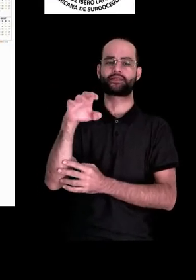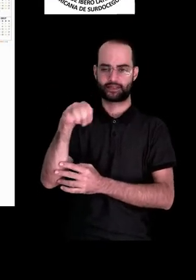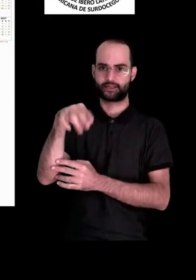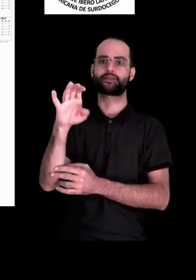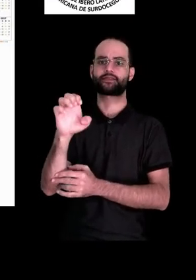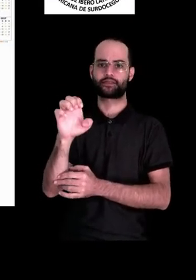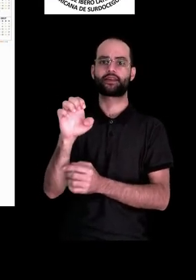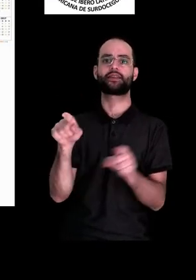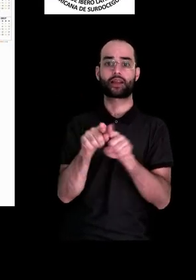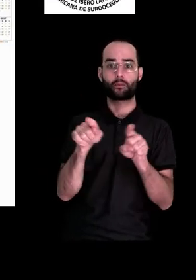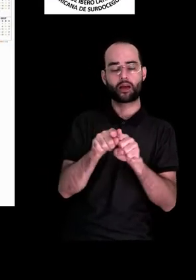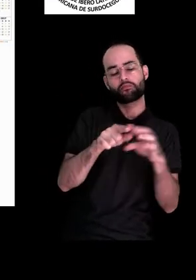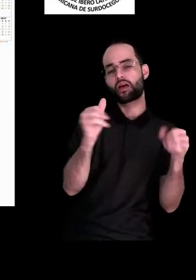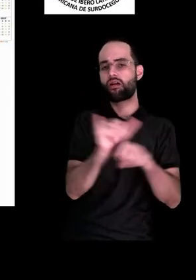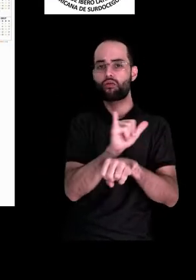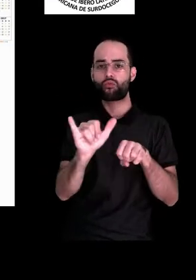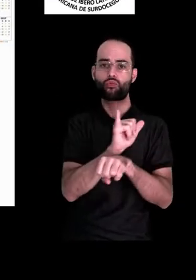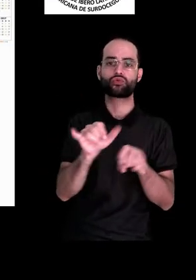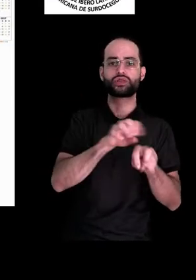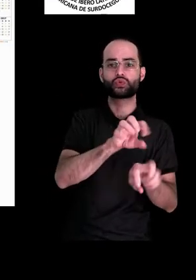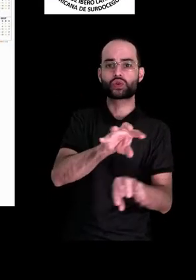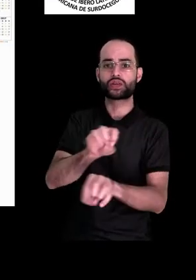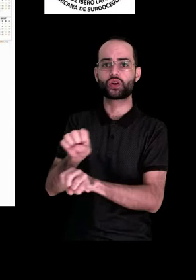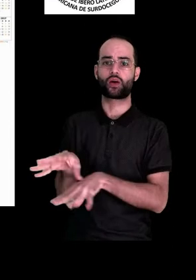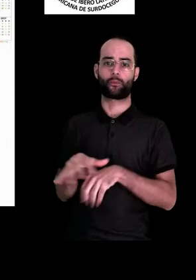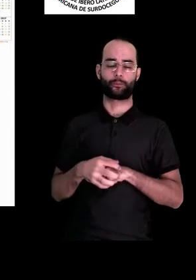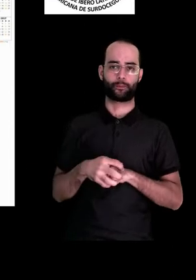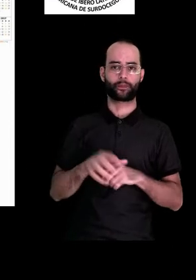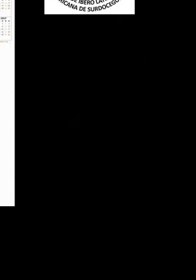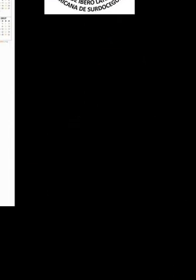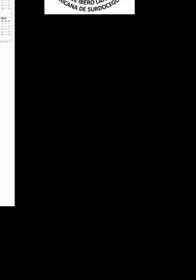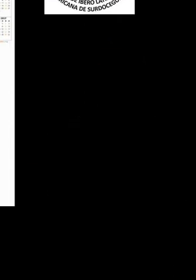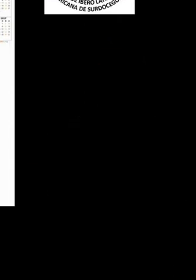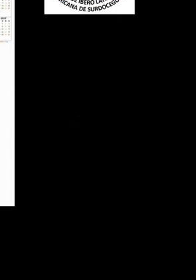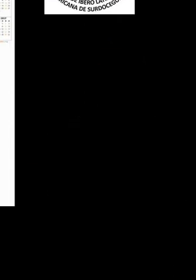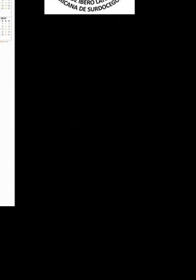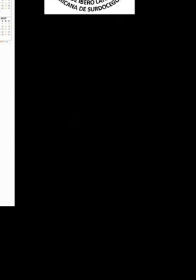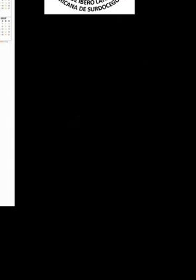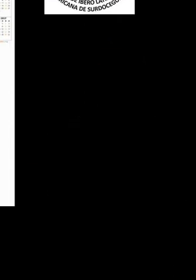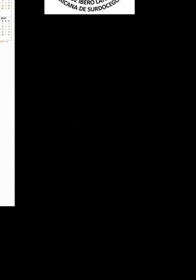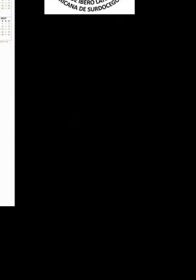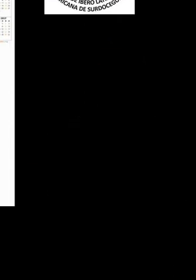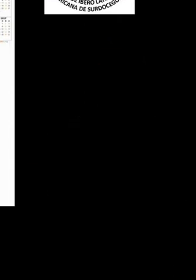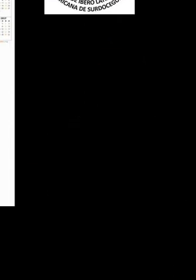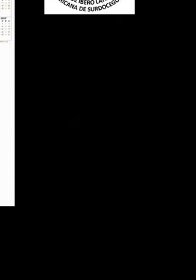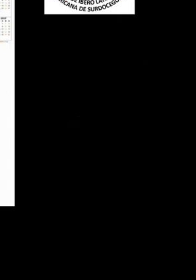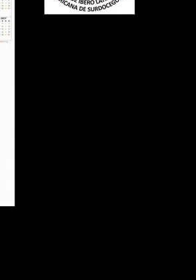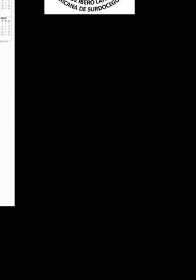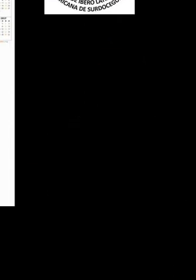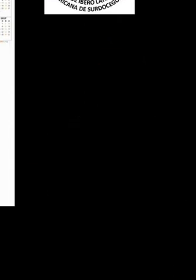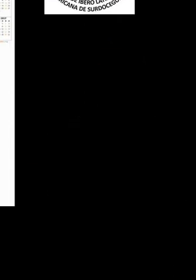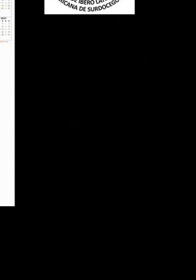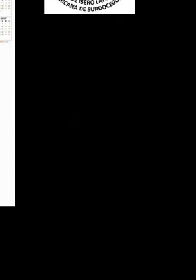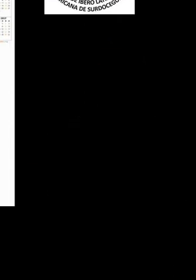a colored image of a calendar of the year 2017. You can see that the months are arranged in